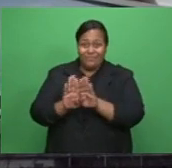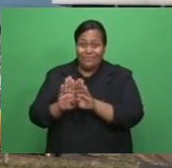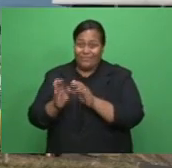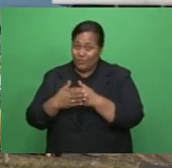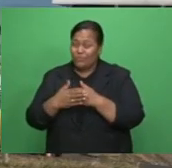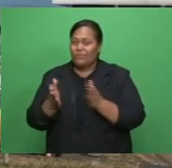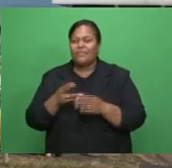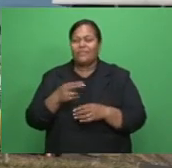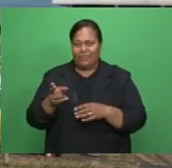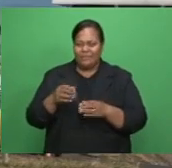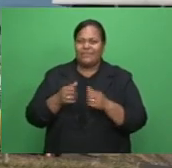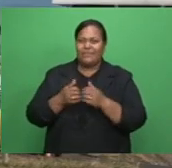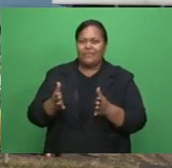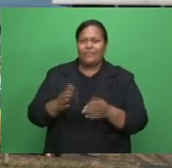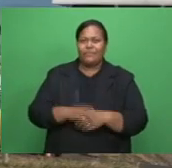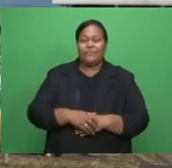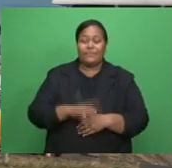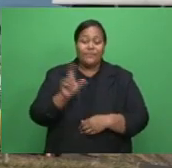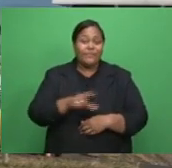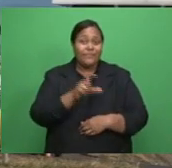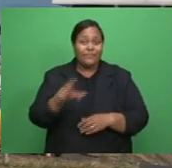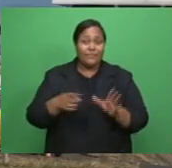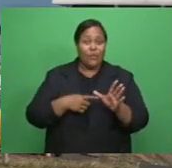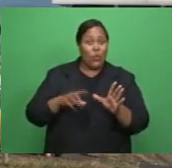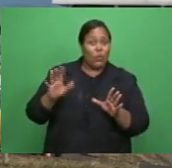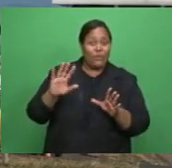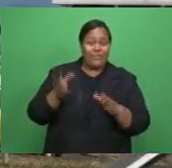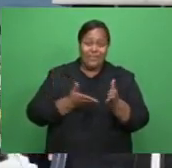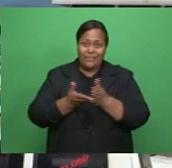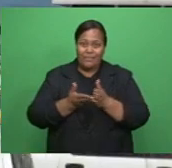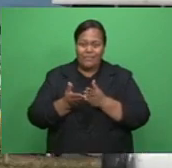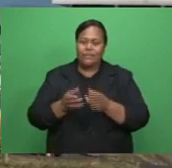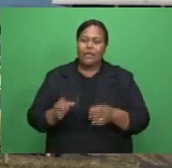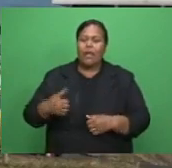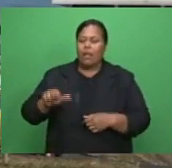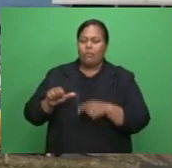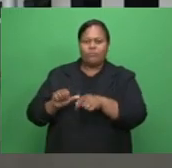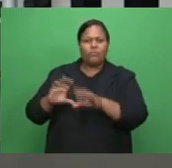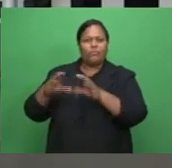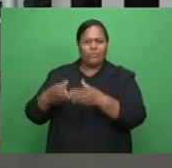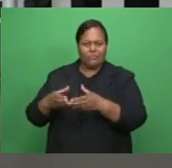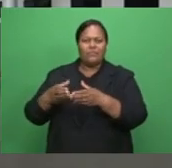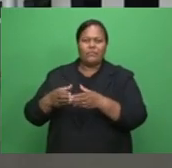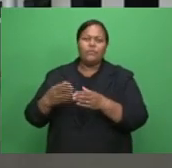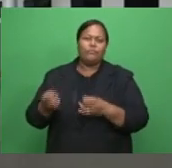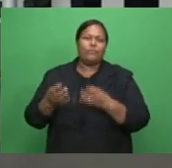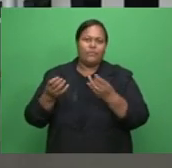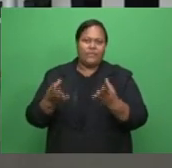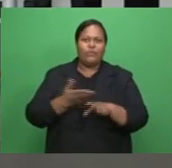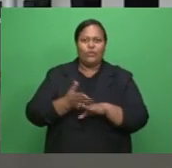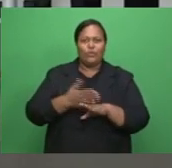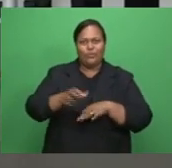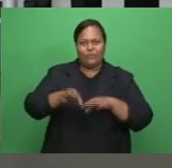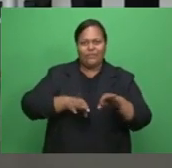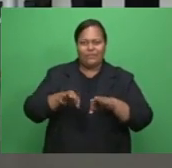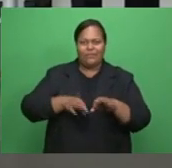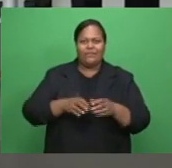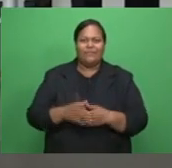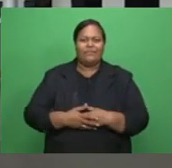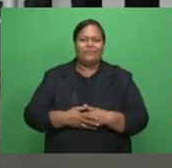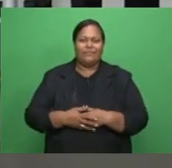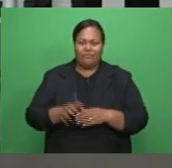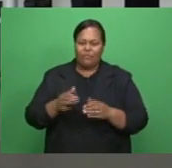the cancellation of August services allows them to prepare and position a new updated international schedule for deployment as soon